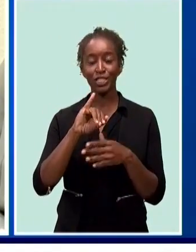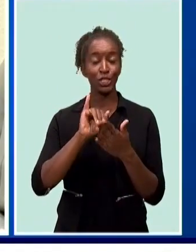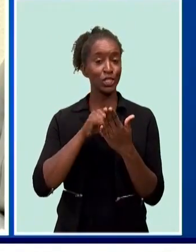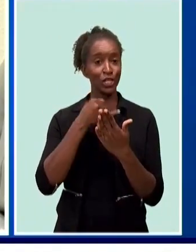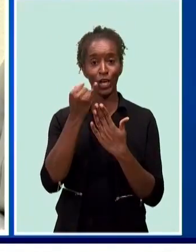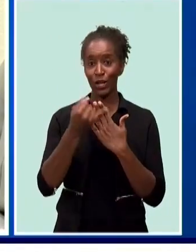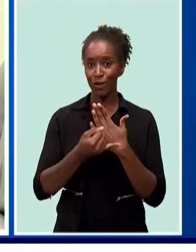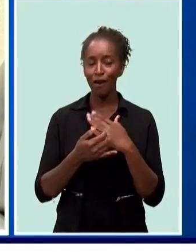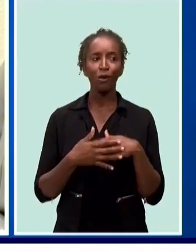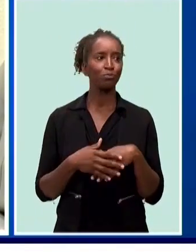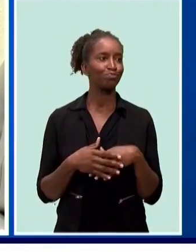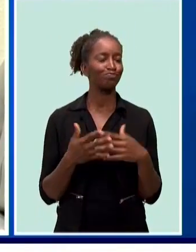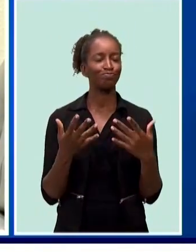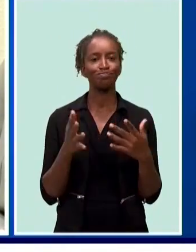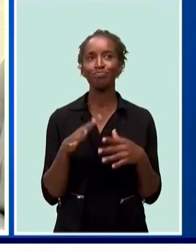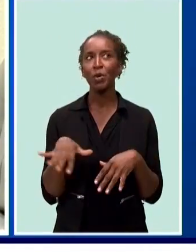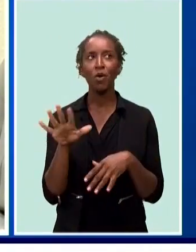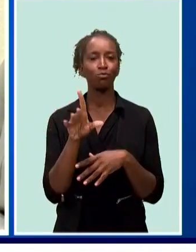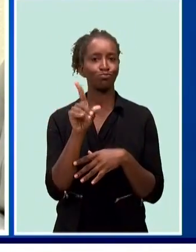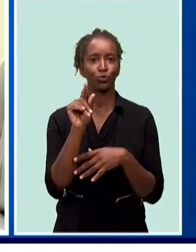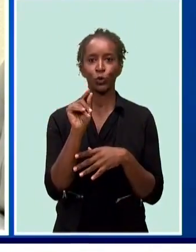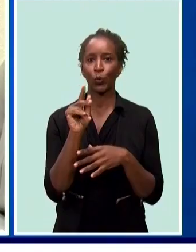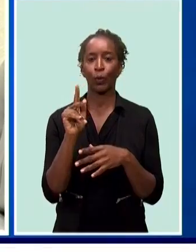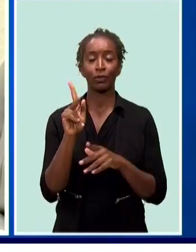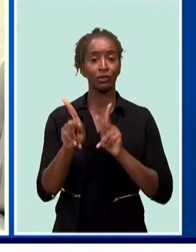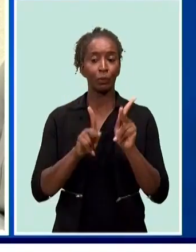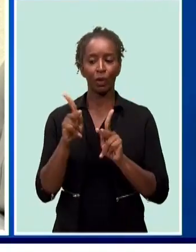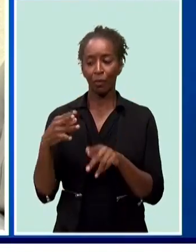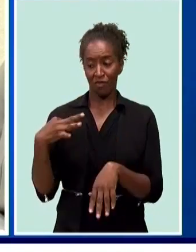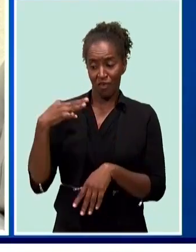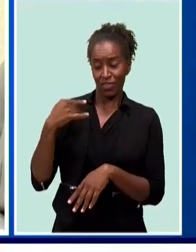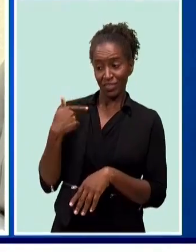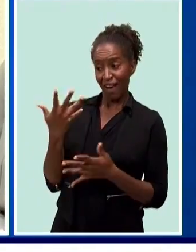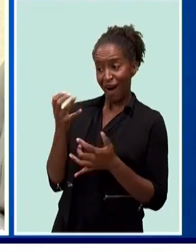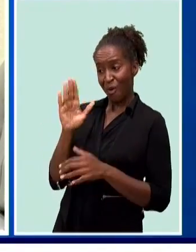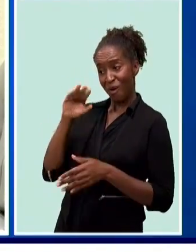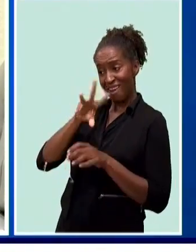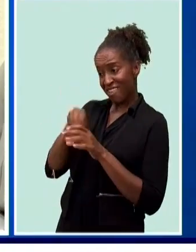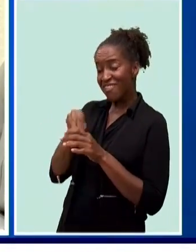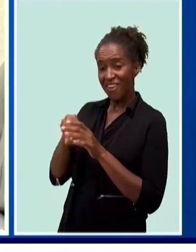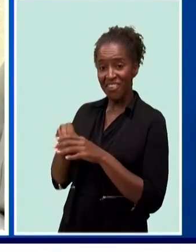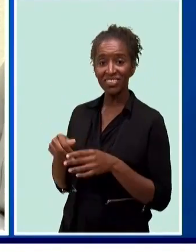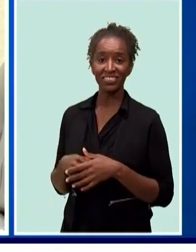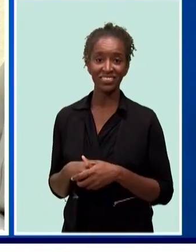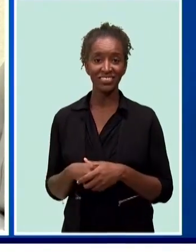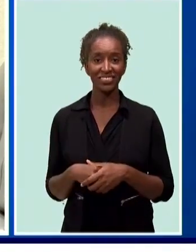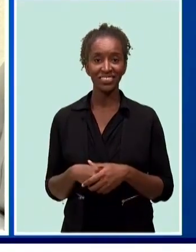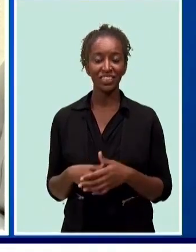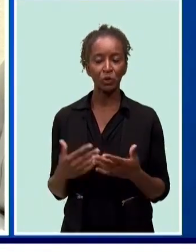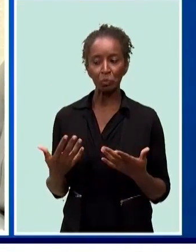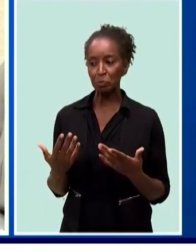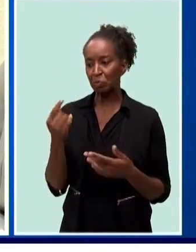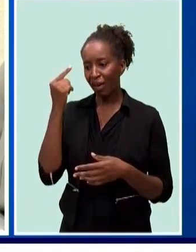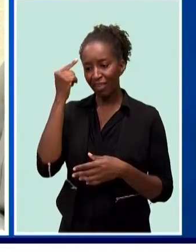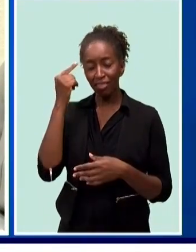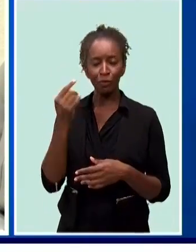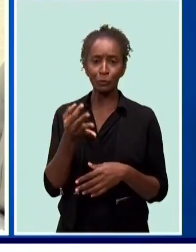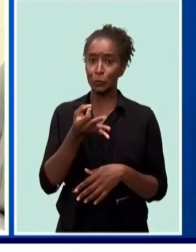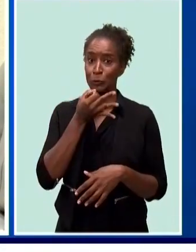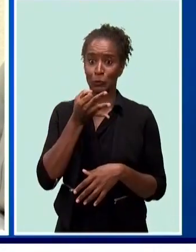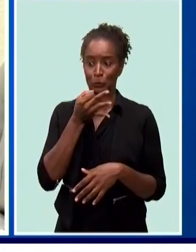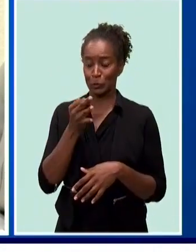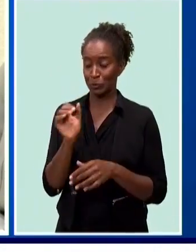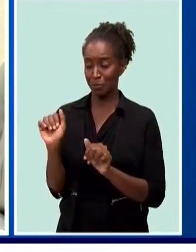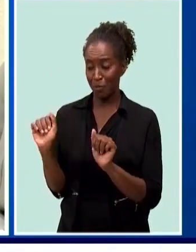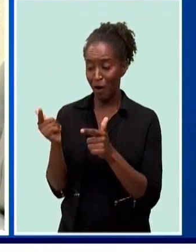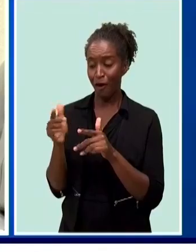people volunteering. I imagine that in a very short time, every ward of the Child Care Board, every child of the Child